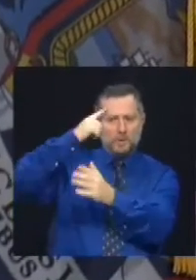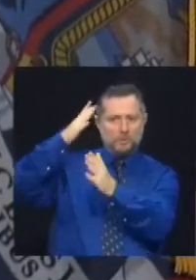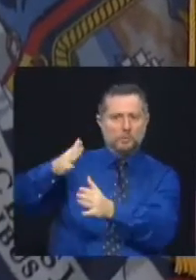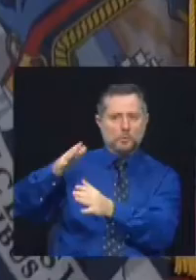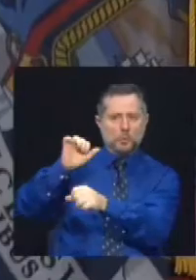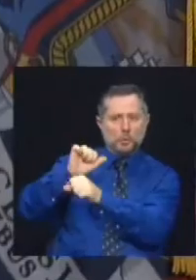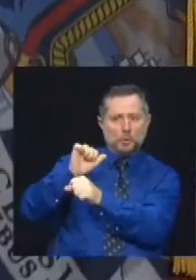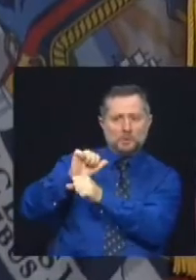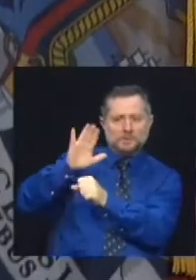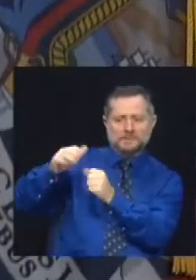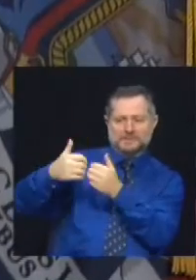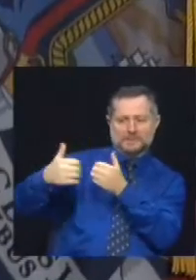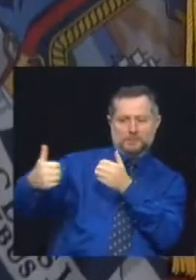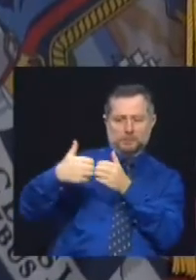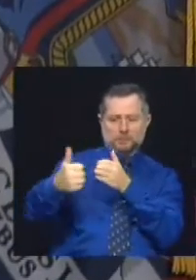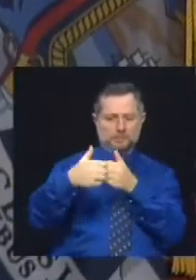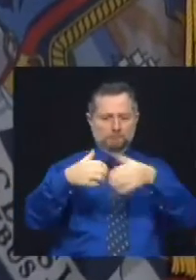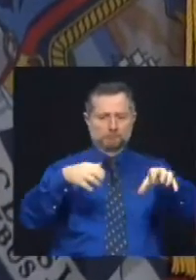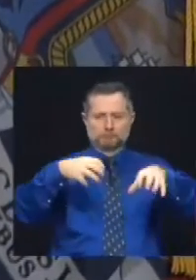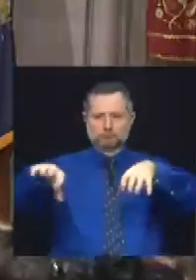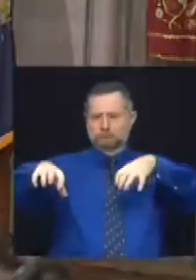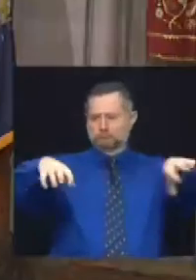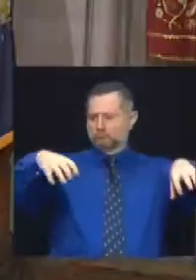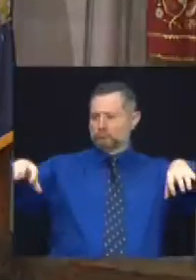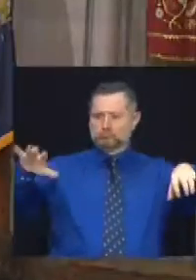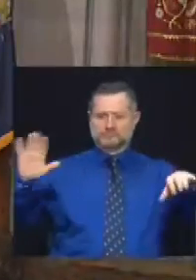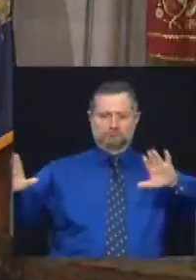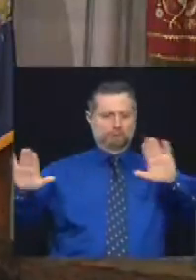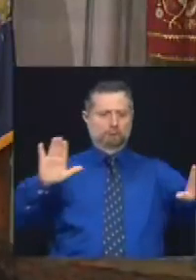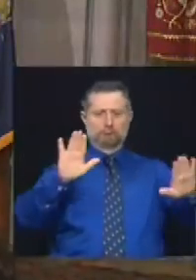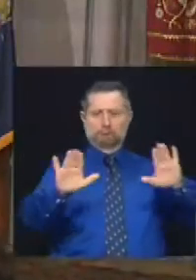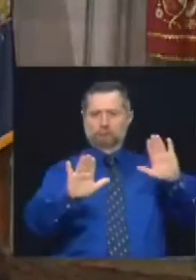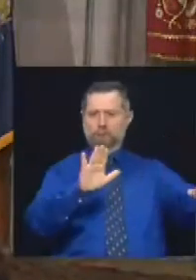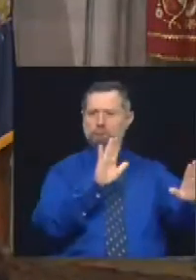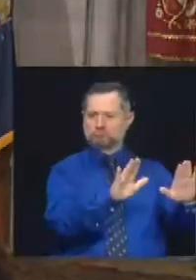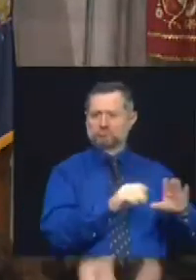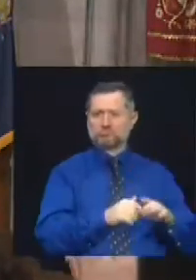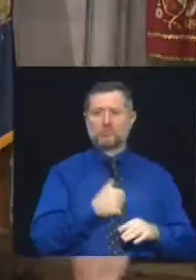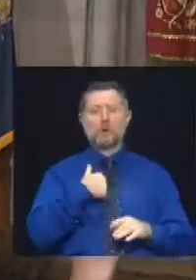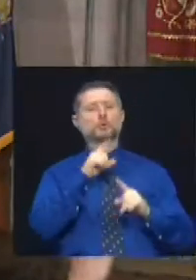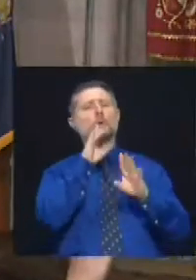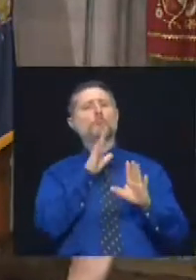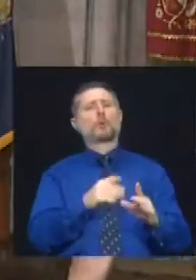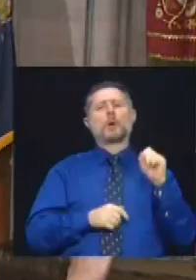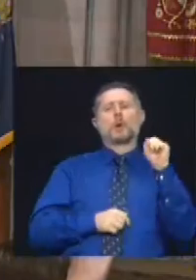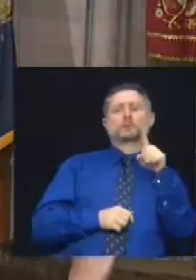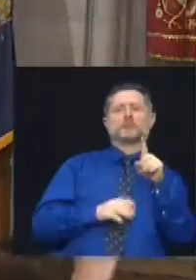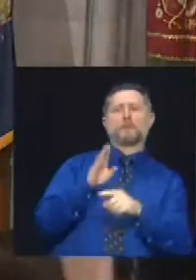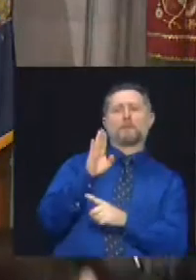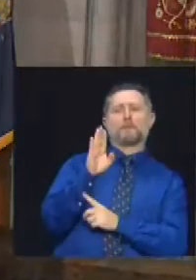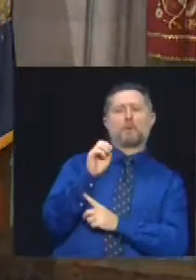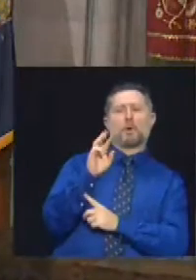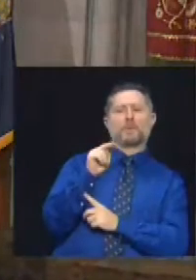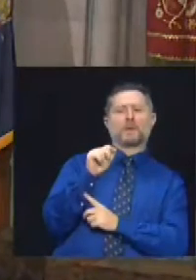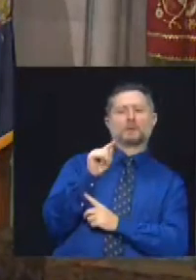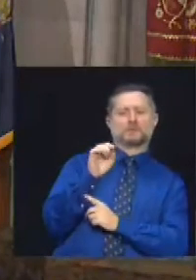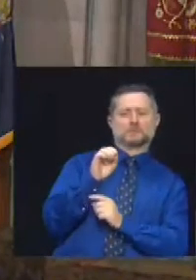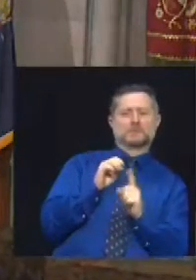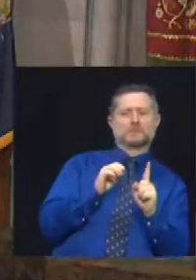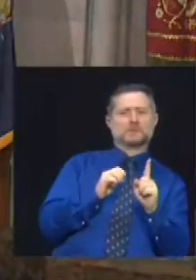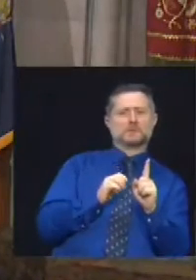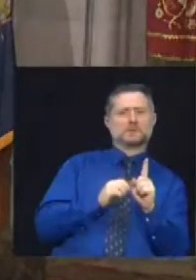work. Bernadette from the Post. Hi, Governor. Thank you. I'm wondering, rent is obviously a massive